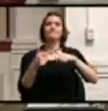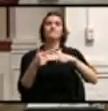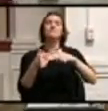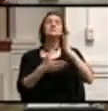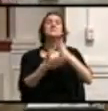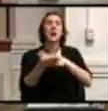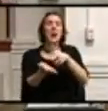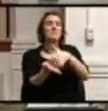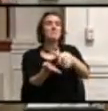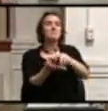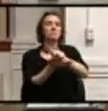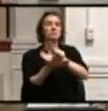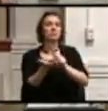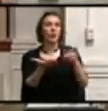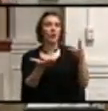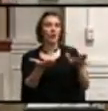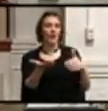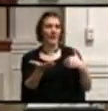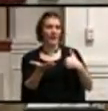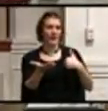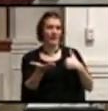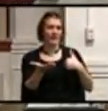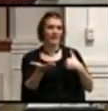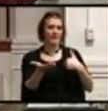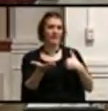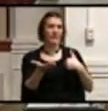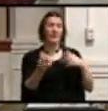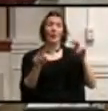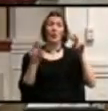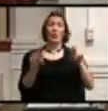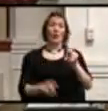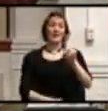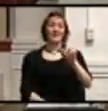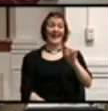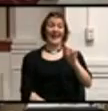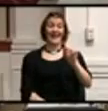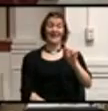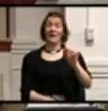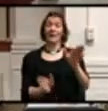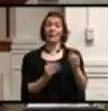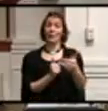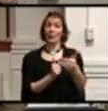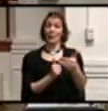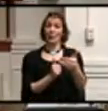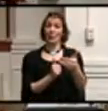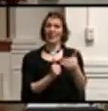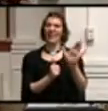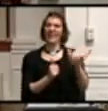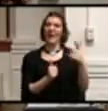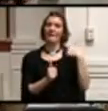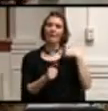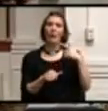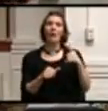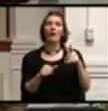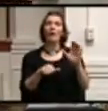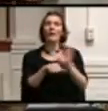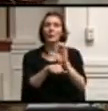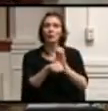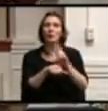know that the data room here is basically going to be a